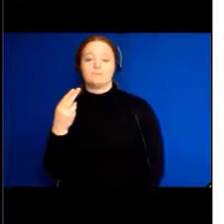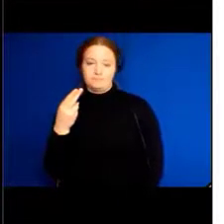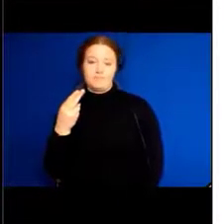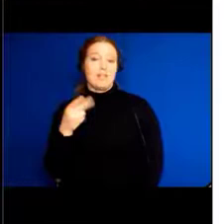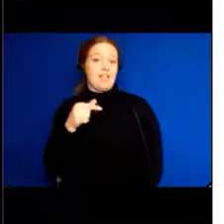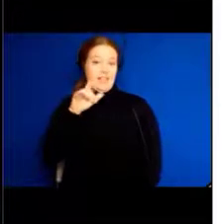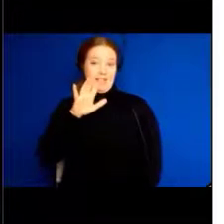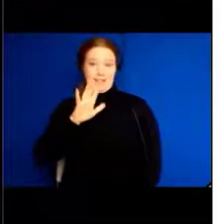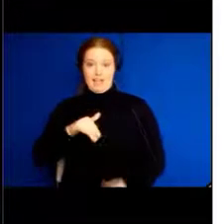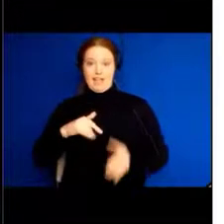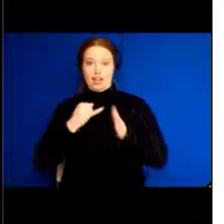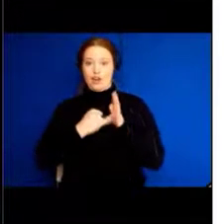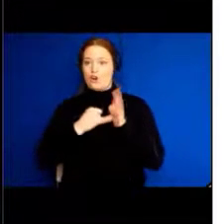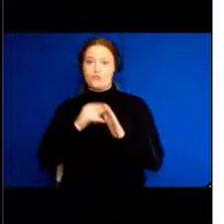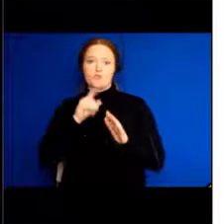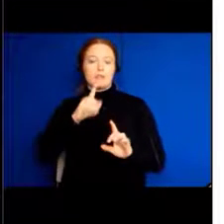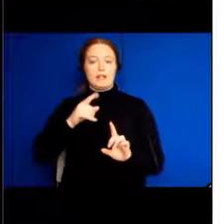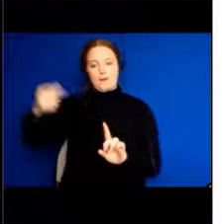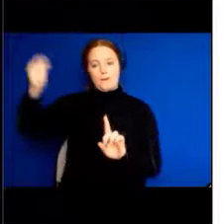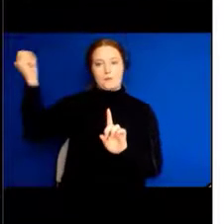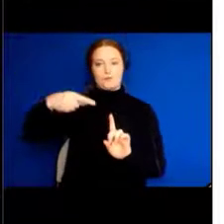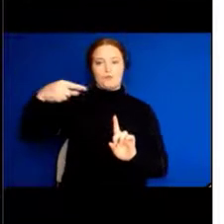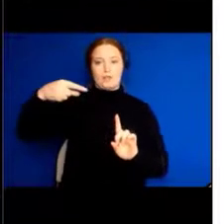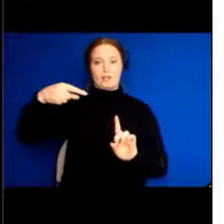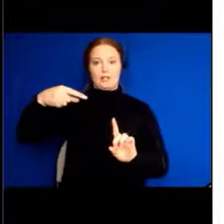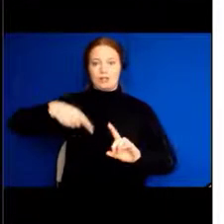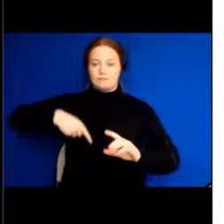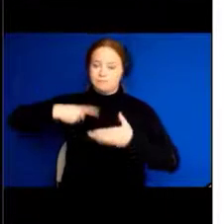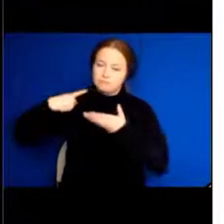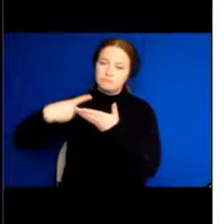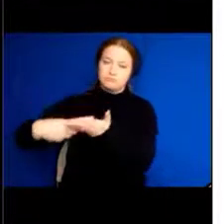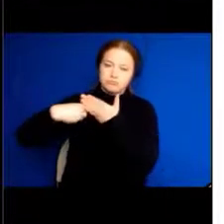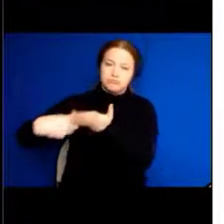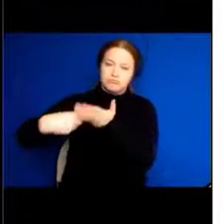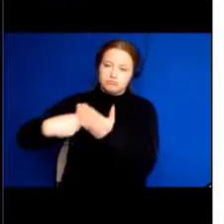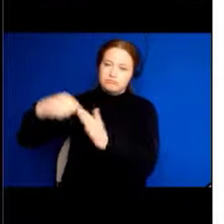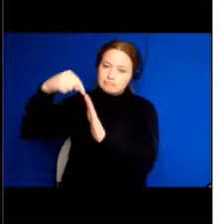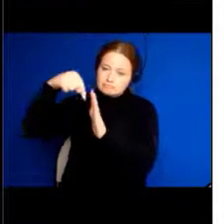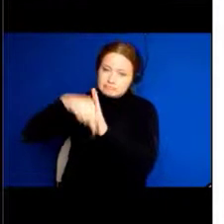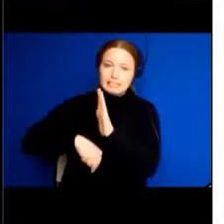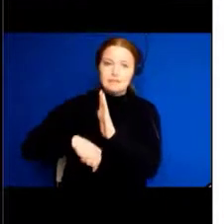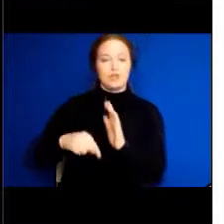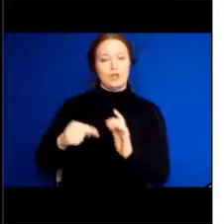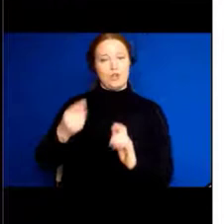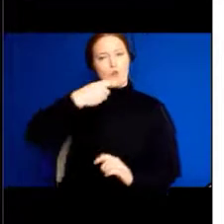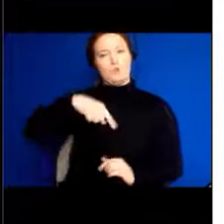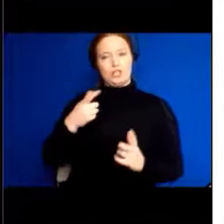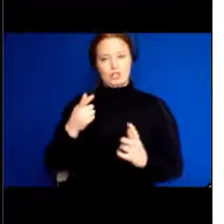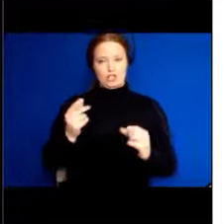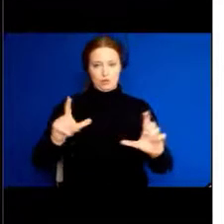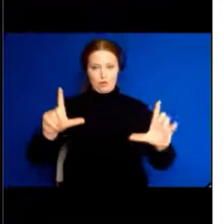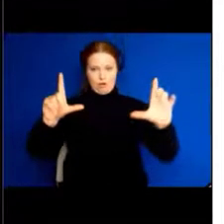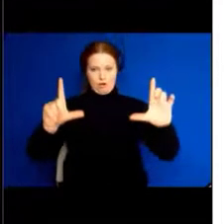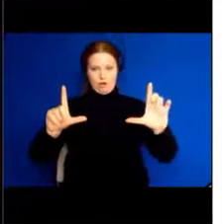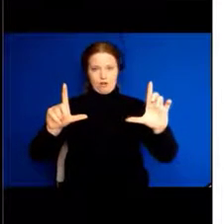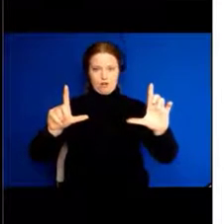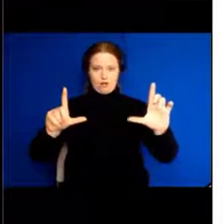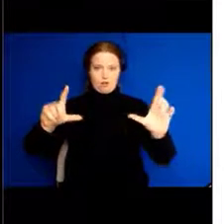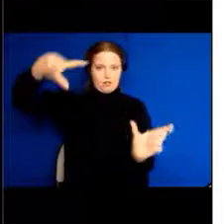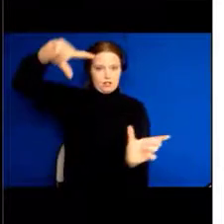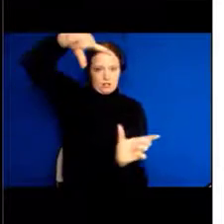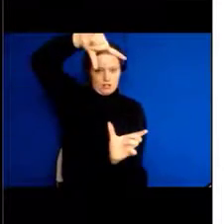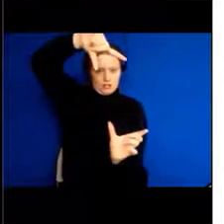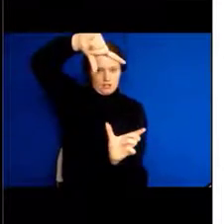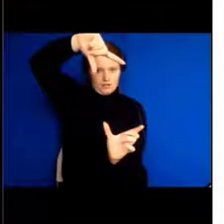artwork after making it. And we rotated it around a couple of times, sometimes with the dark at